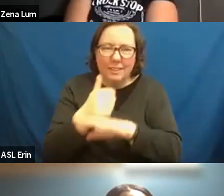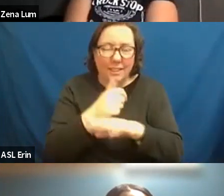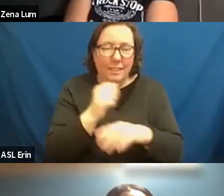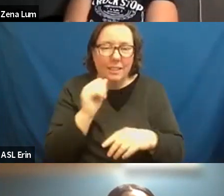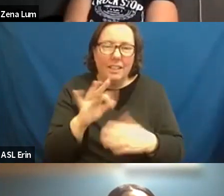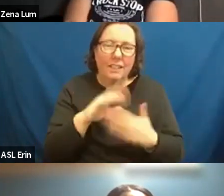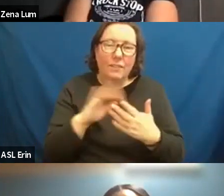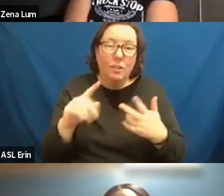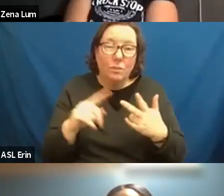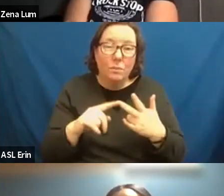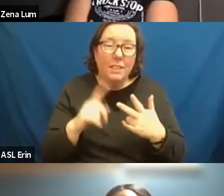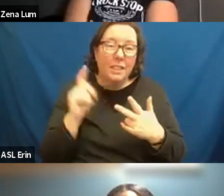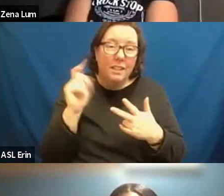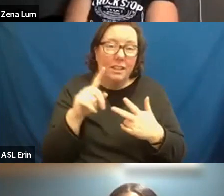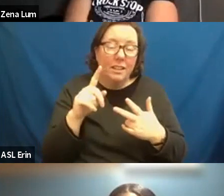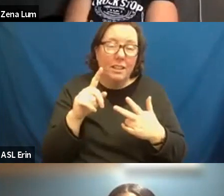applies to